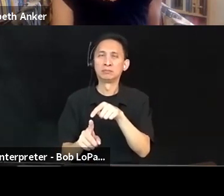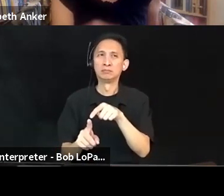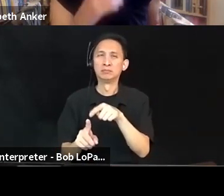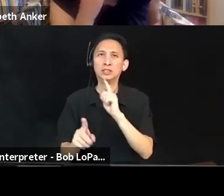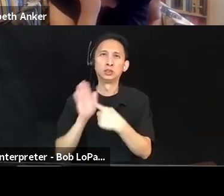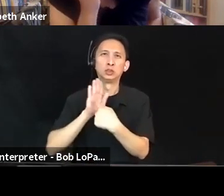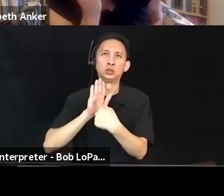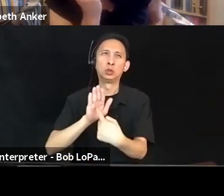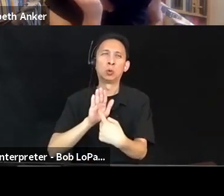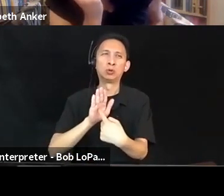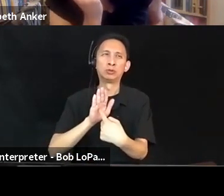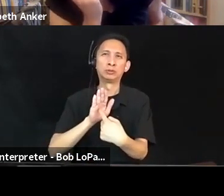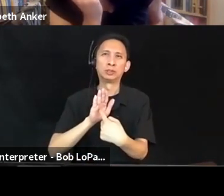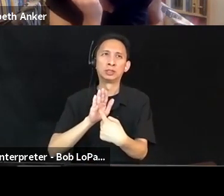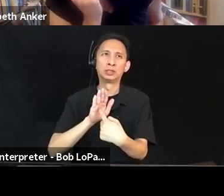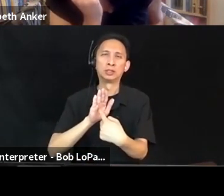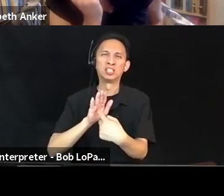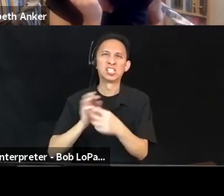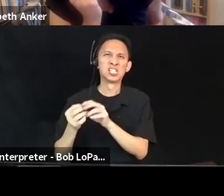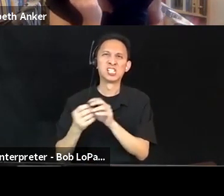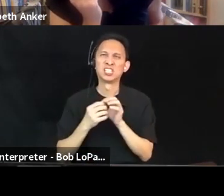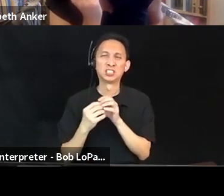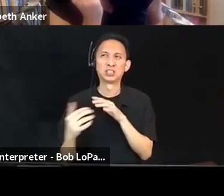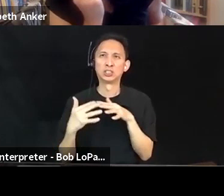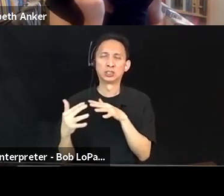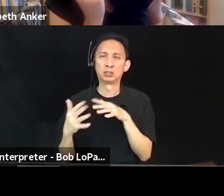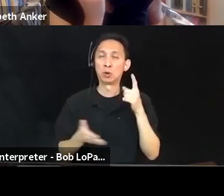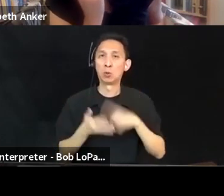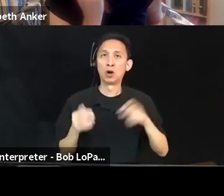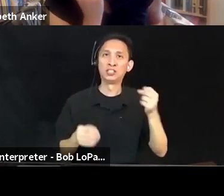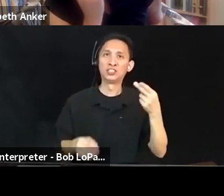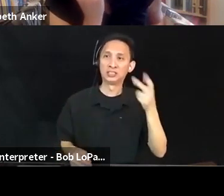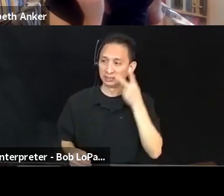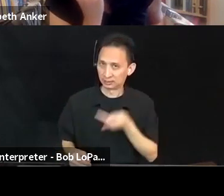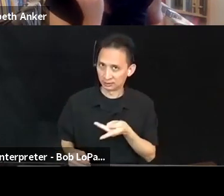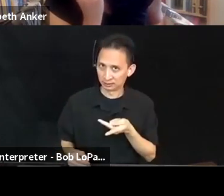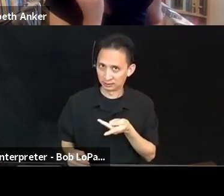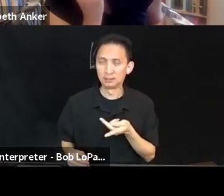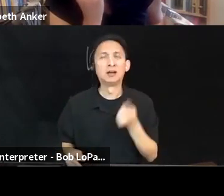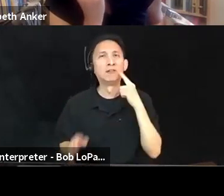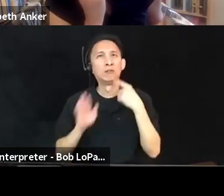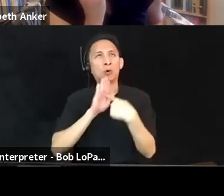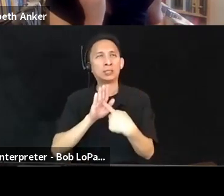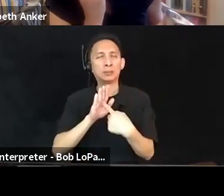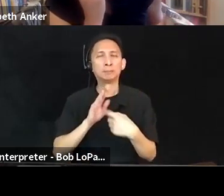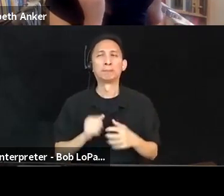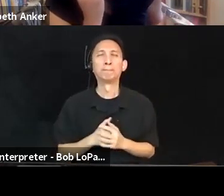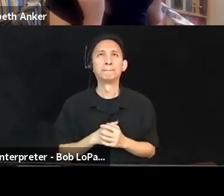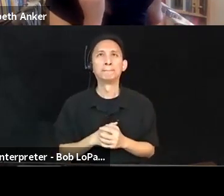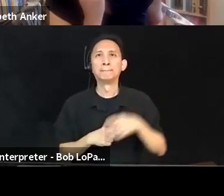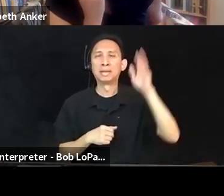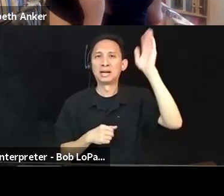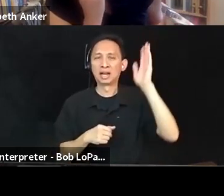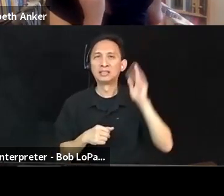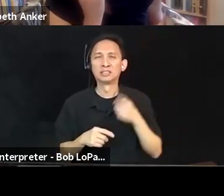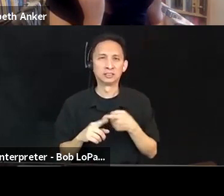to contend with what she says. Case, for instance, of the lectures by